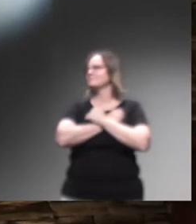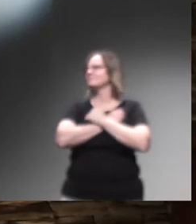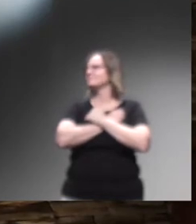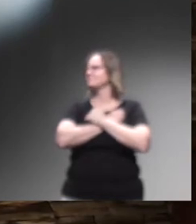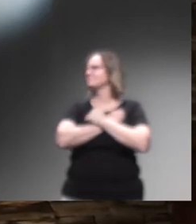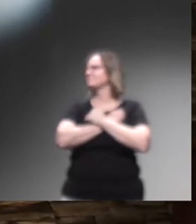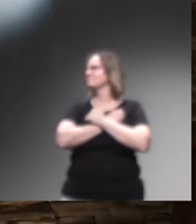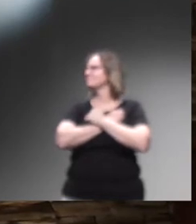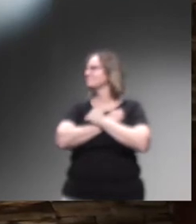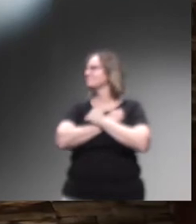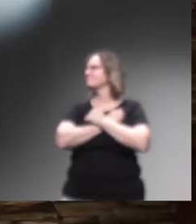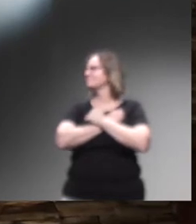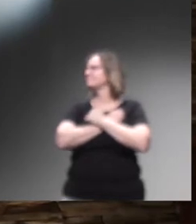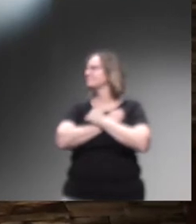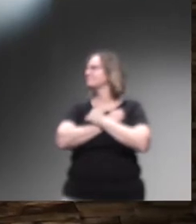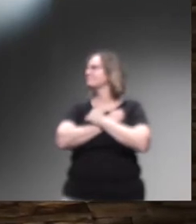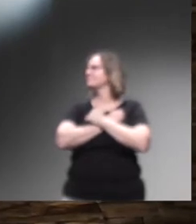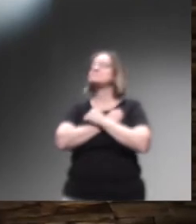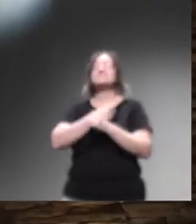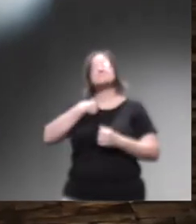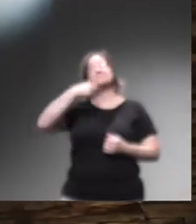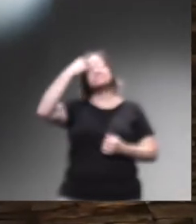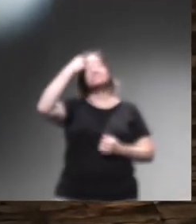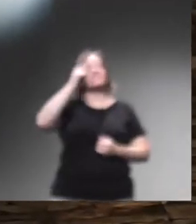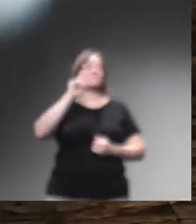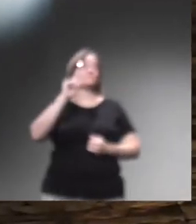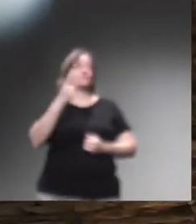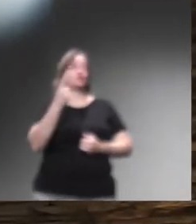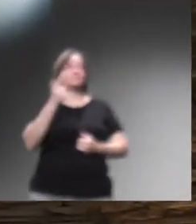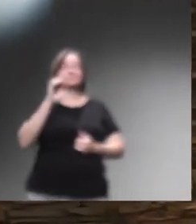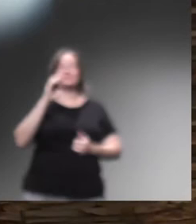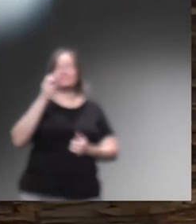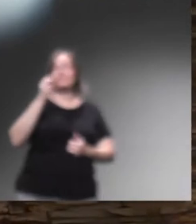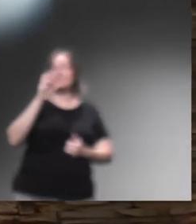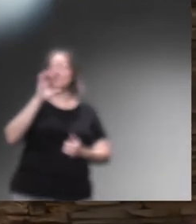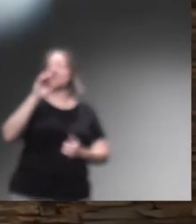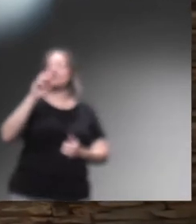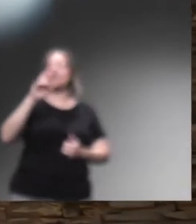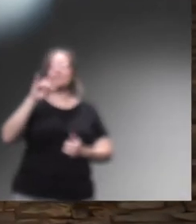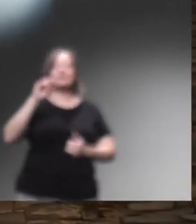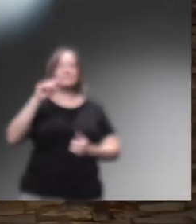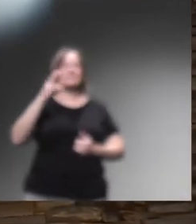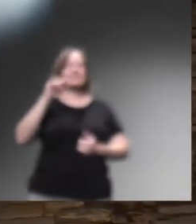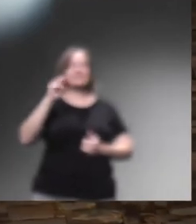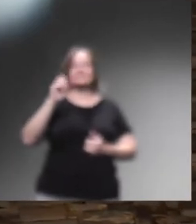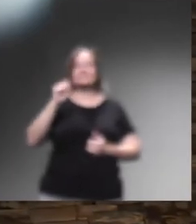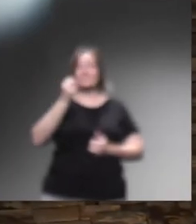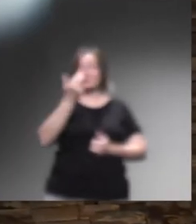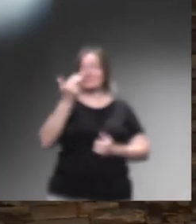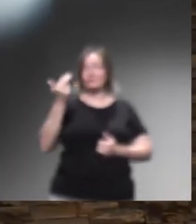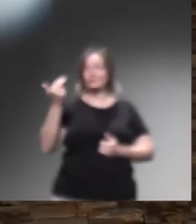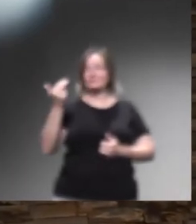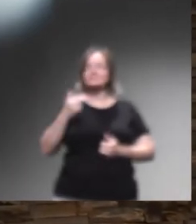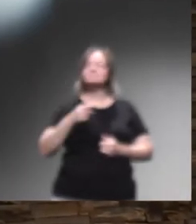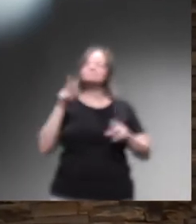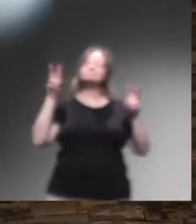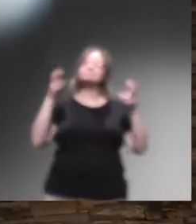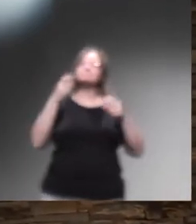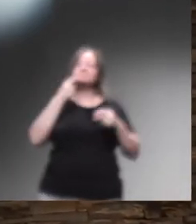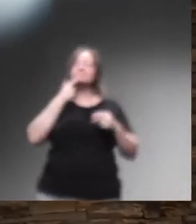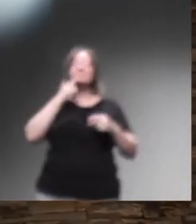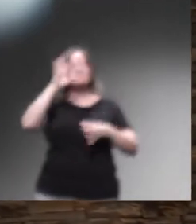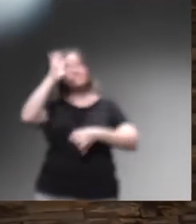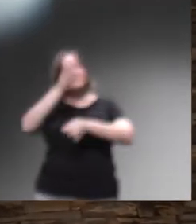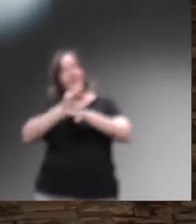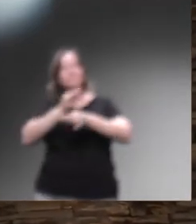I think of verse in 1 Corinthians 13:13, where it says, where faith, hope, and love